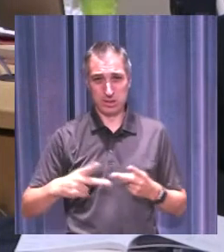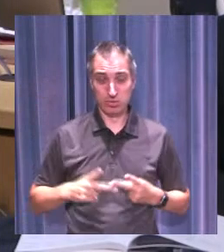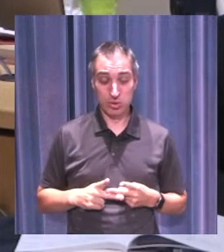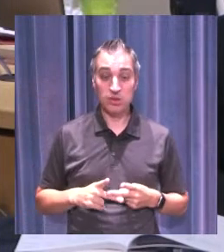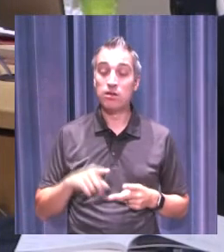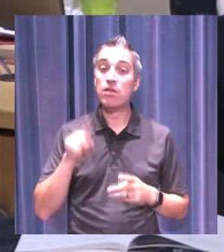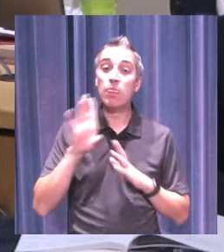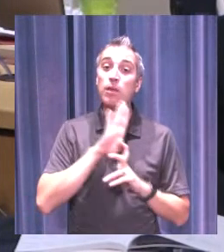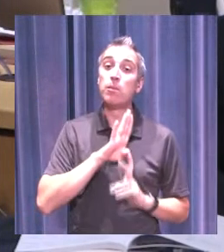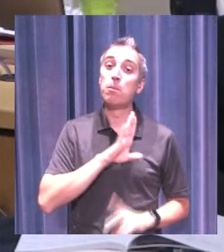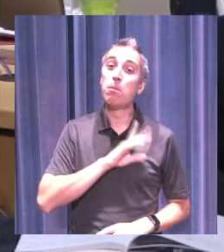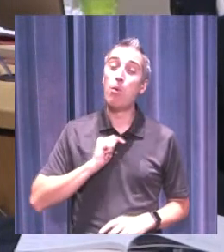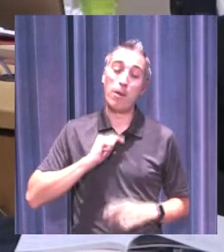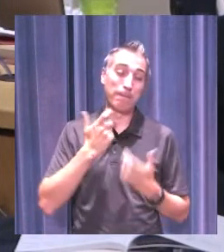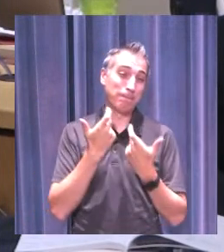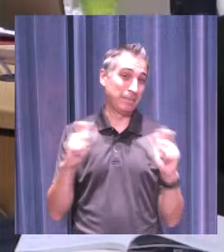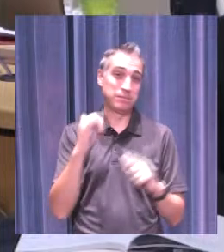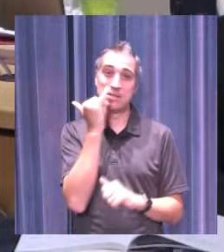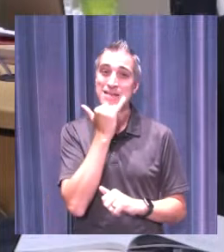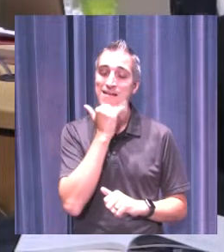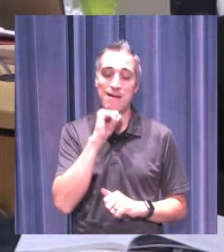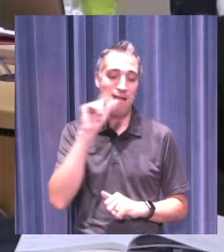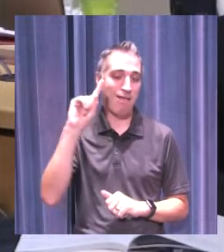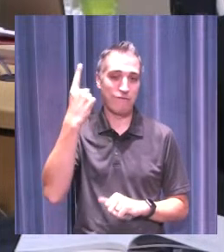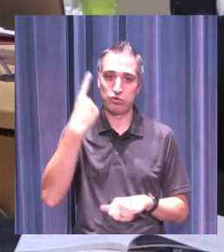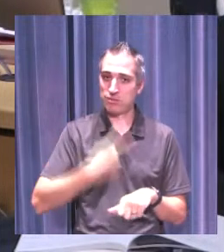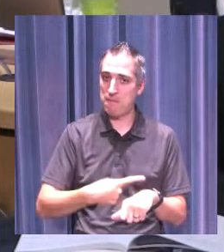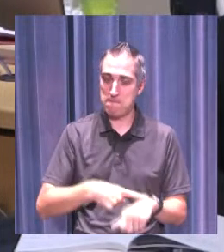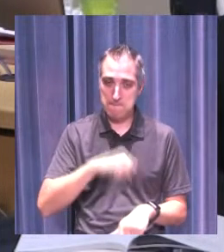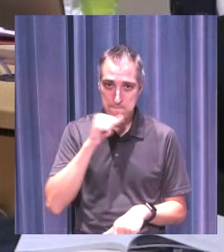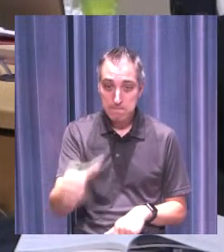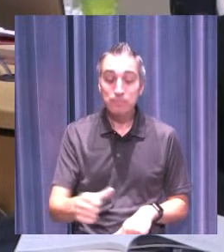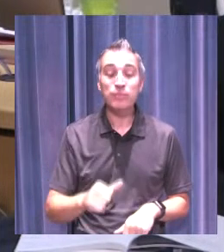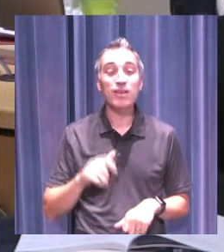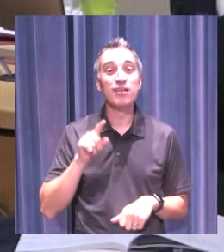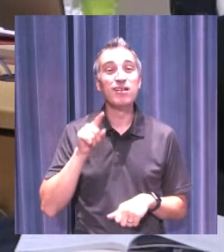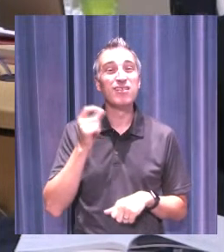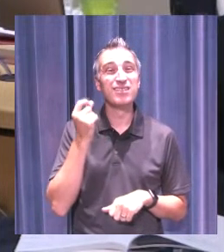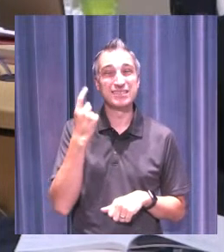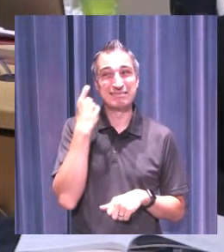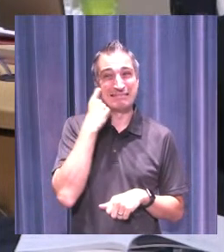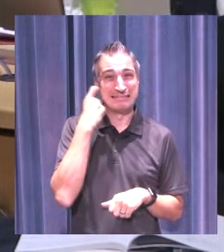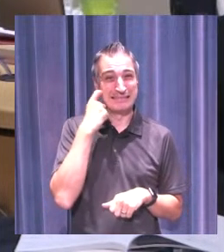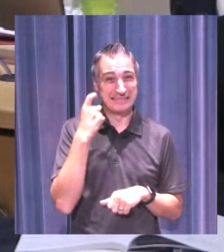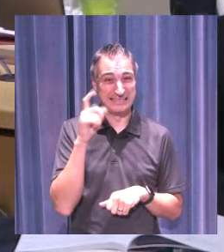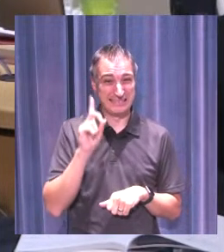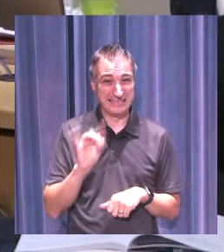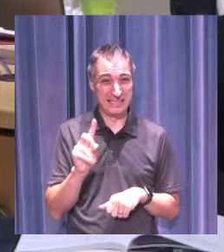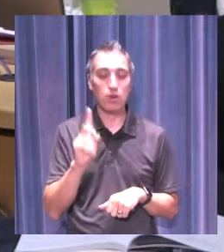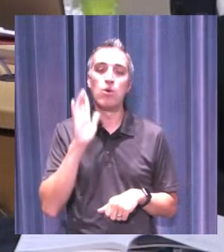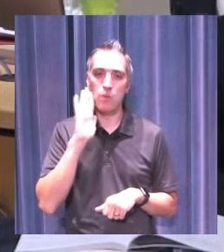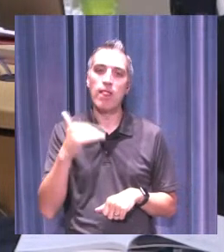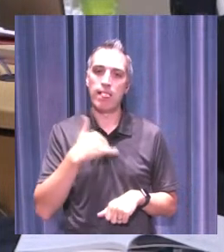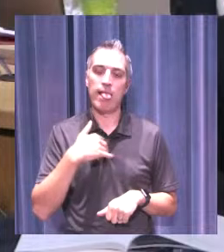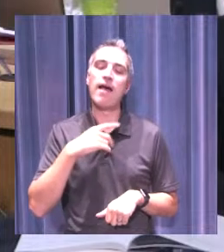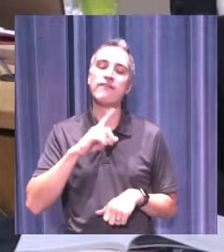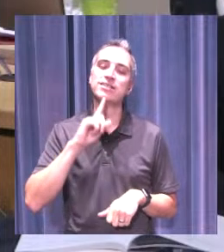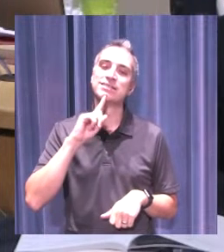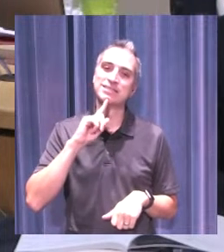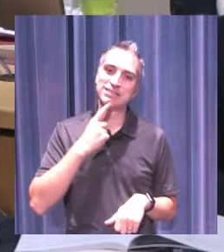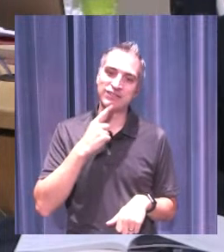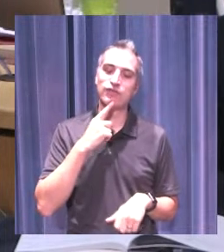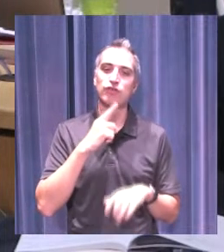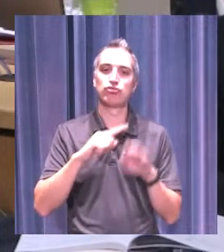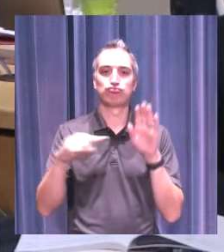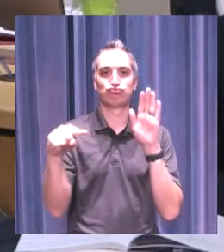board has made a serious mistake, and this is not the first time. However, this latest antic will have a severe negative consequence